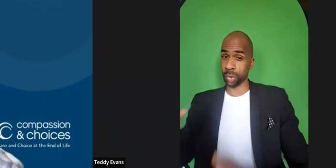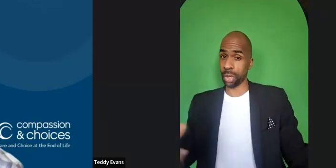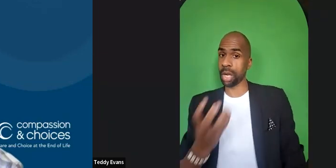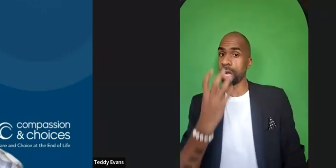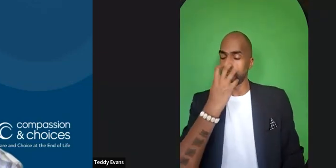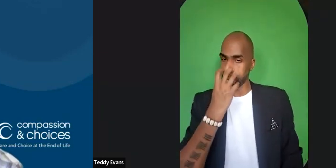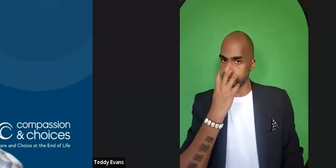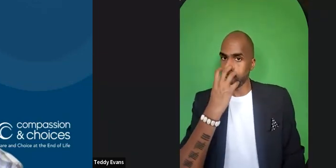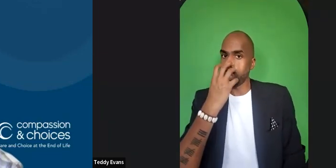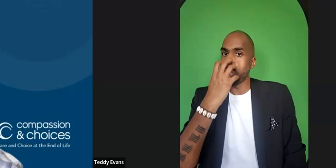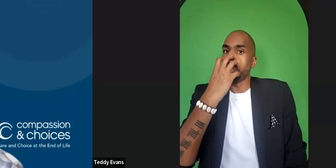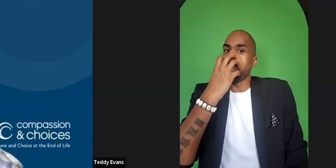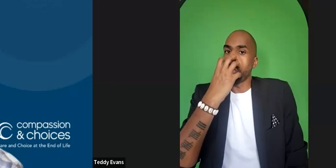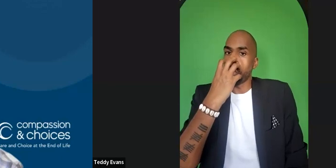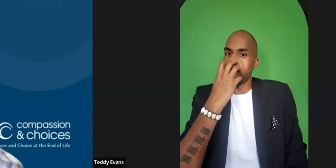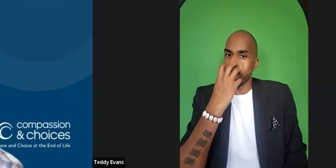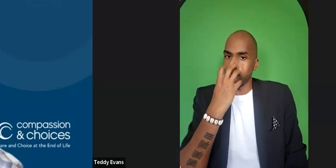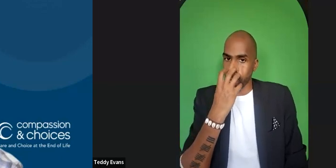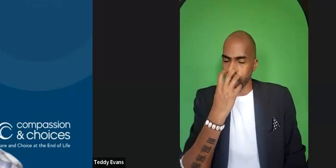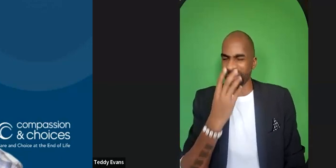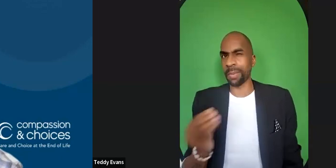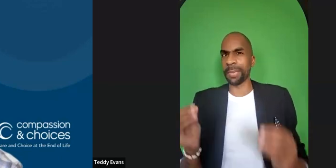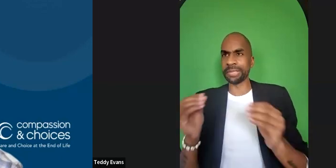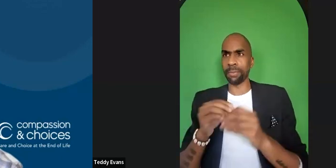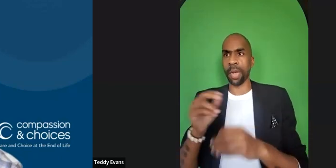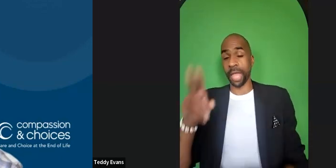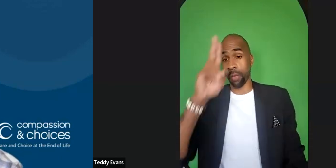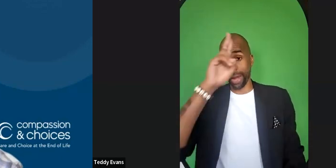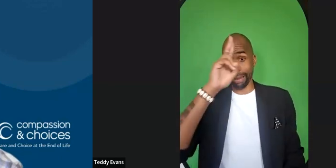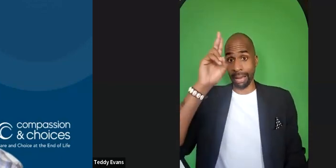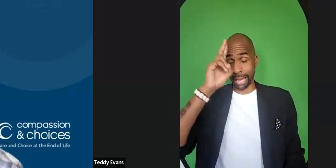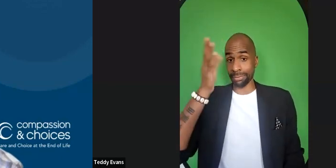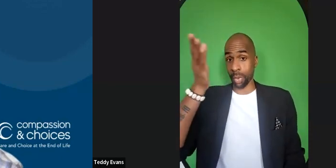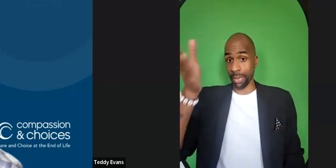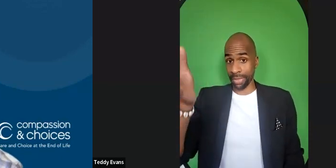you know, done either in a hospital or by a highly